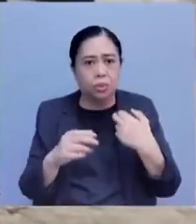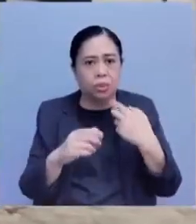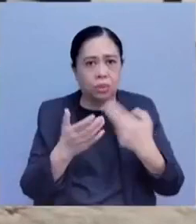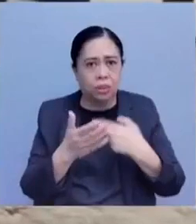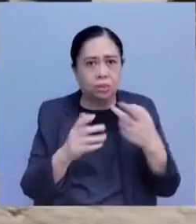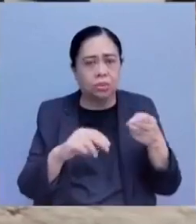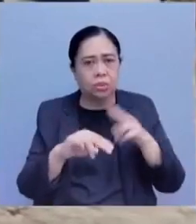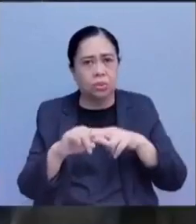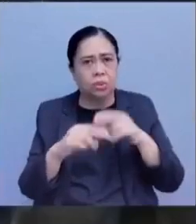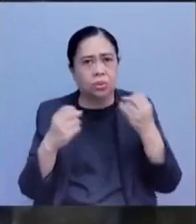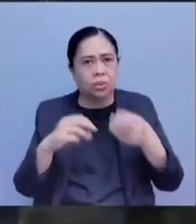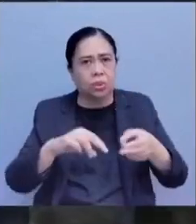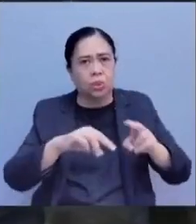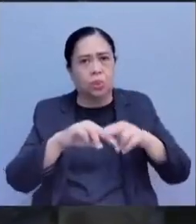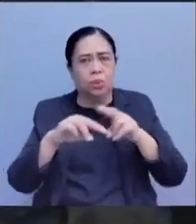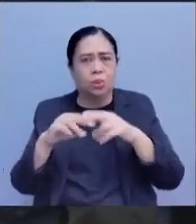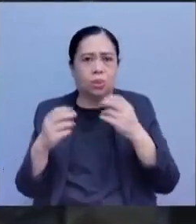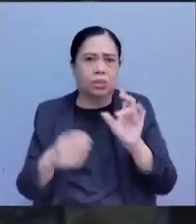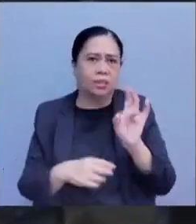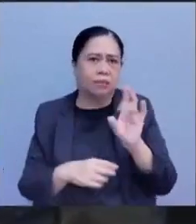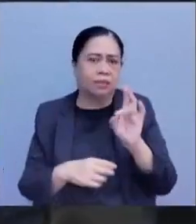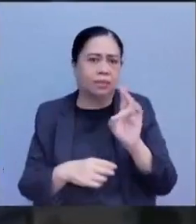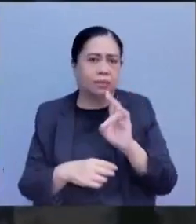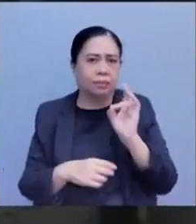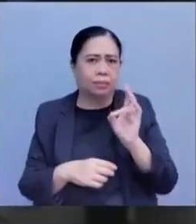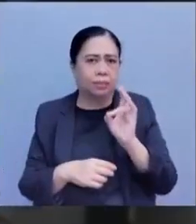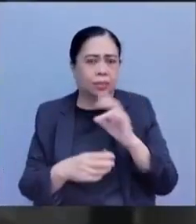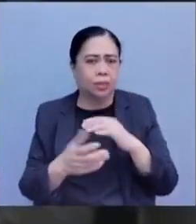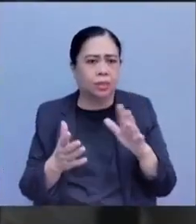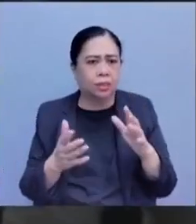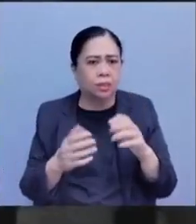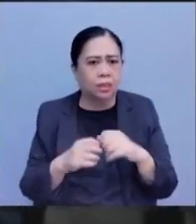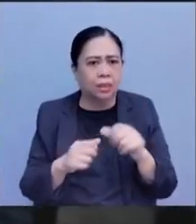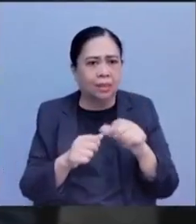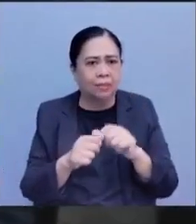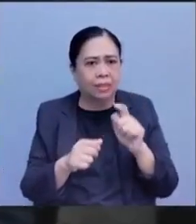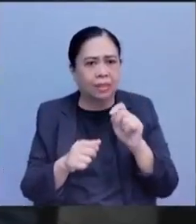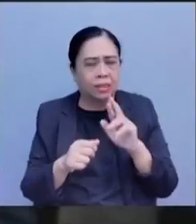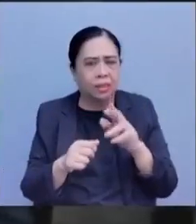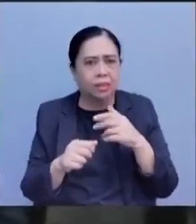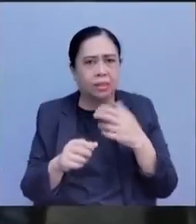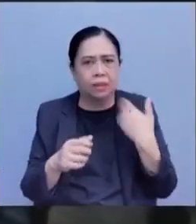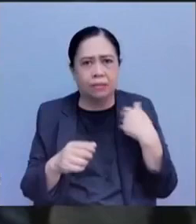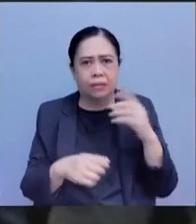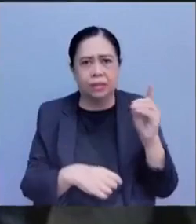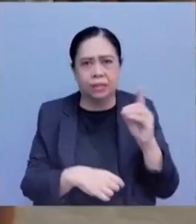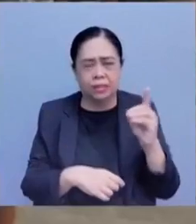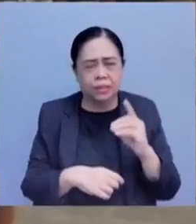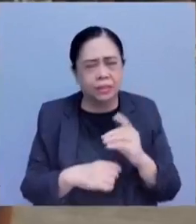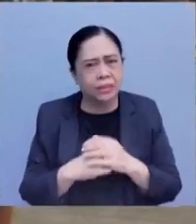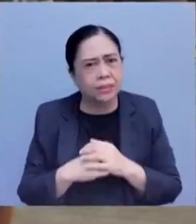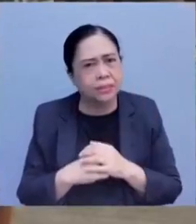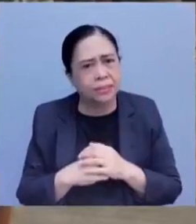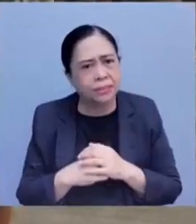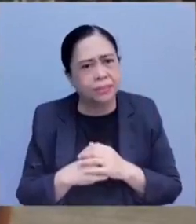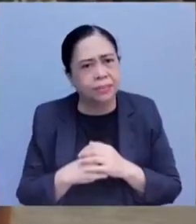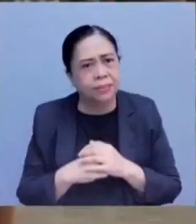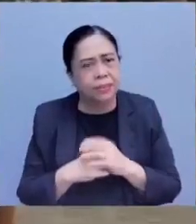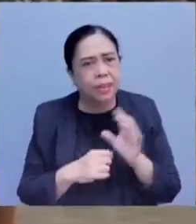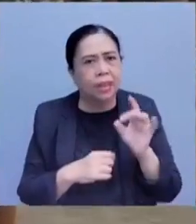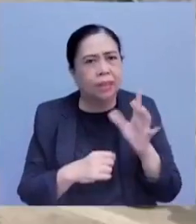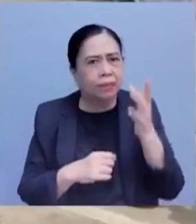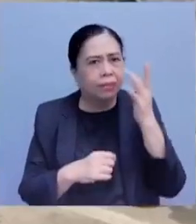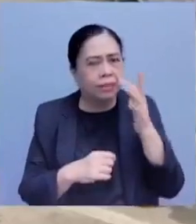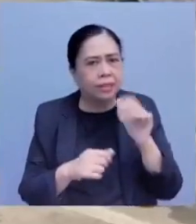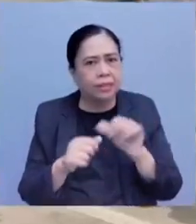in total increase of 17 pesos and 30 centavos per liter for diesel, 11 pesos and 85 centavos per